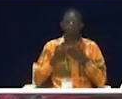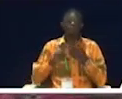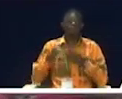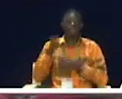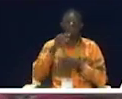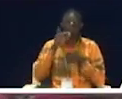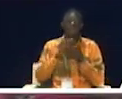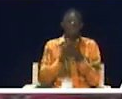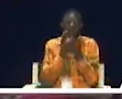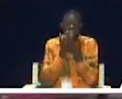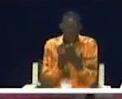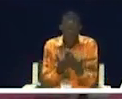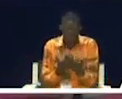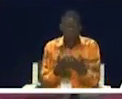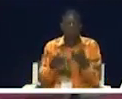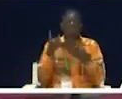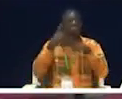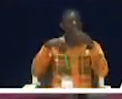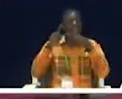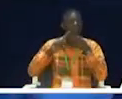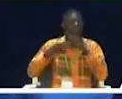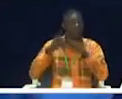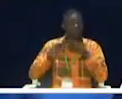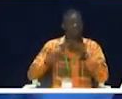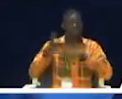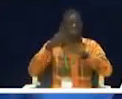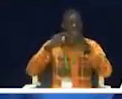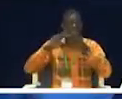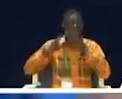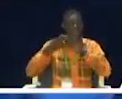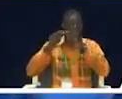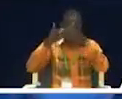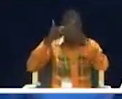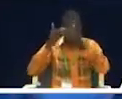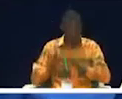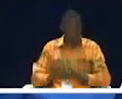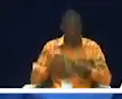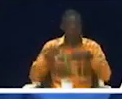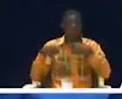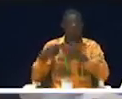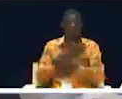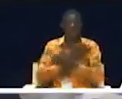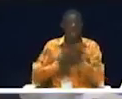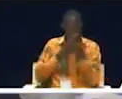that wait. Turn to your neighbor and say, neighbor, go and wait.